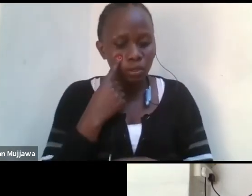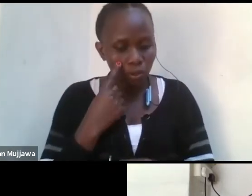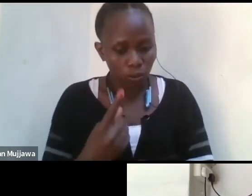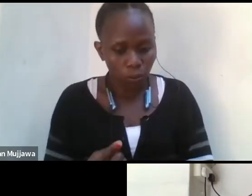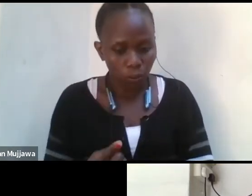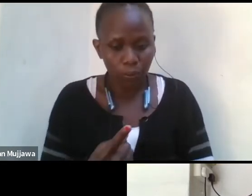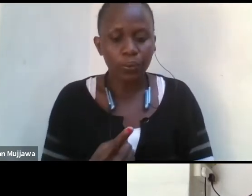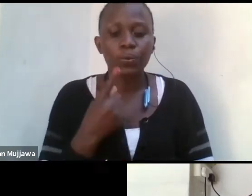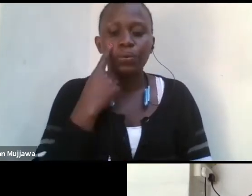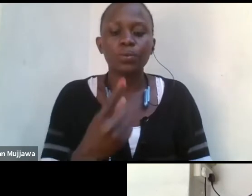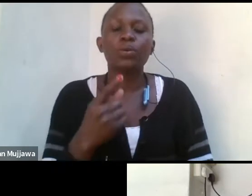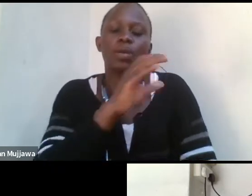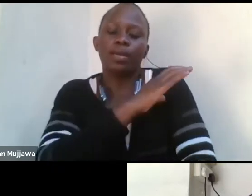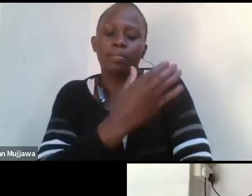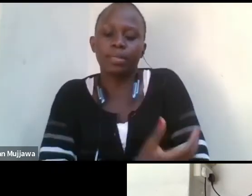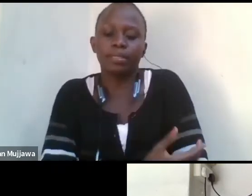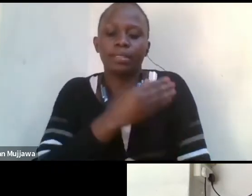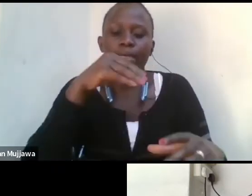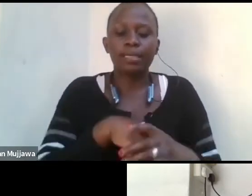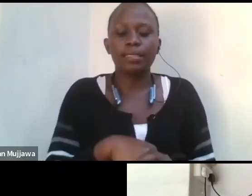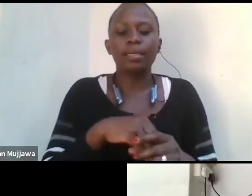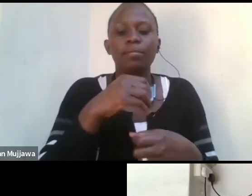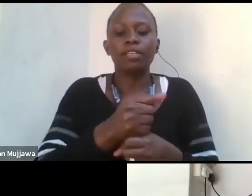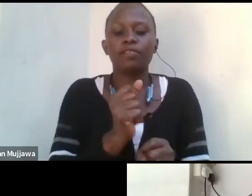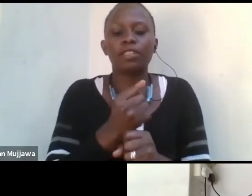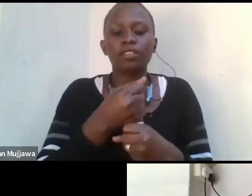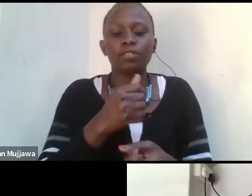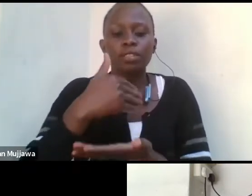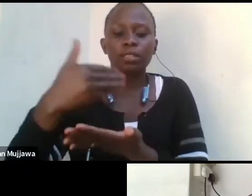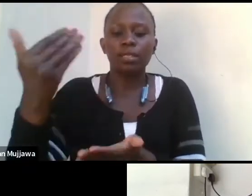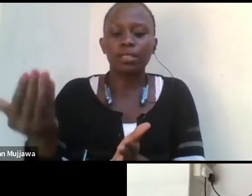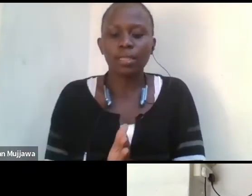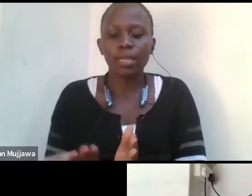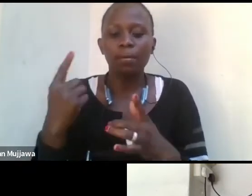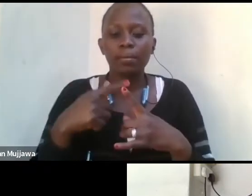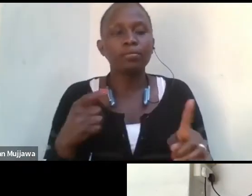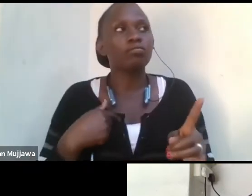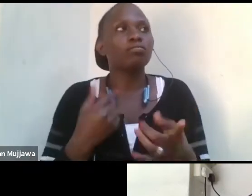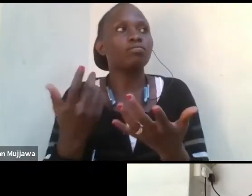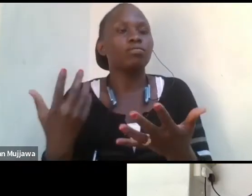sector that were previously not being tapped. And now we can quickly